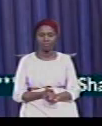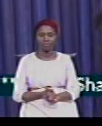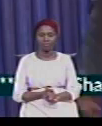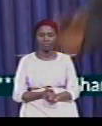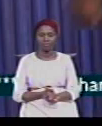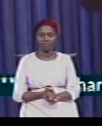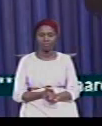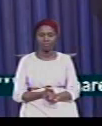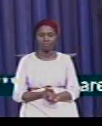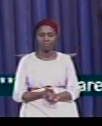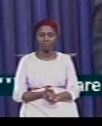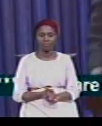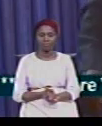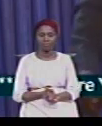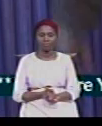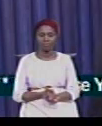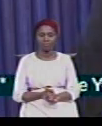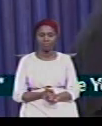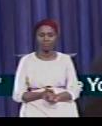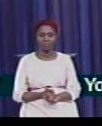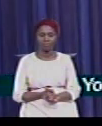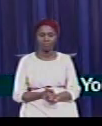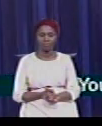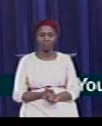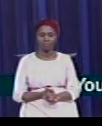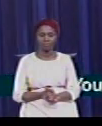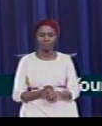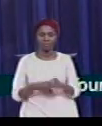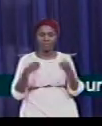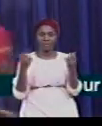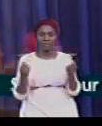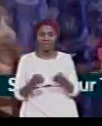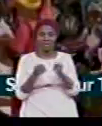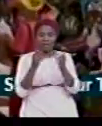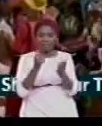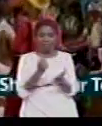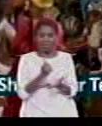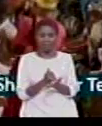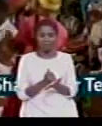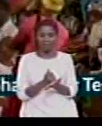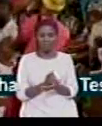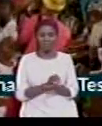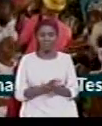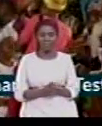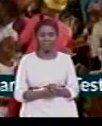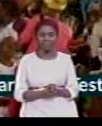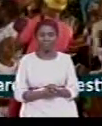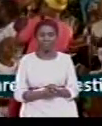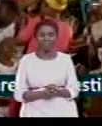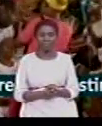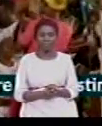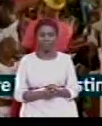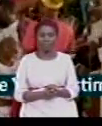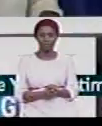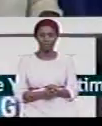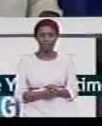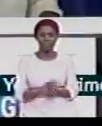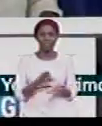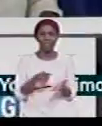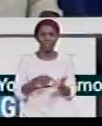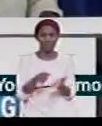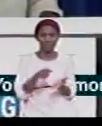no ama wonya na yare sa. Hallelujah. Amen. Just examine